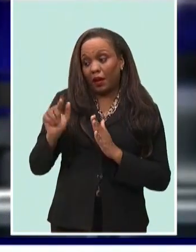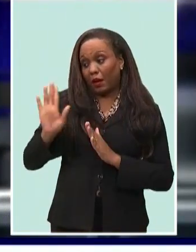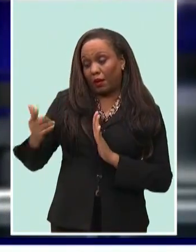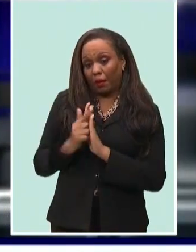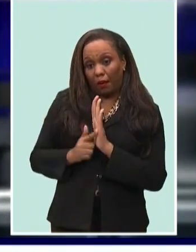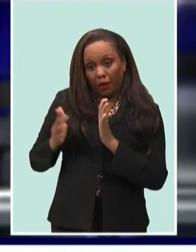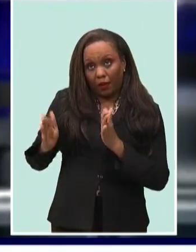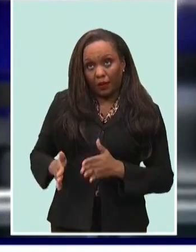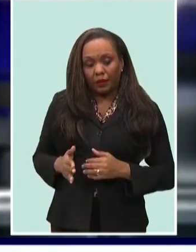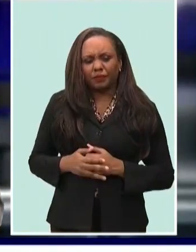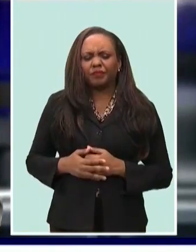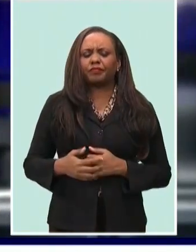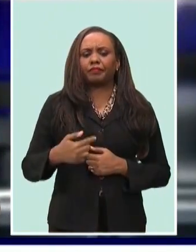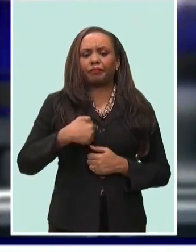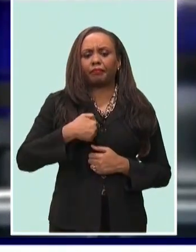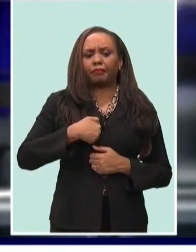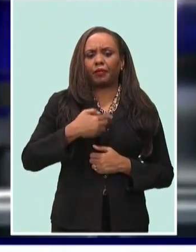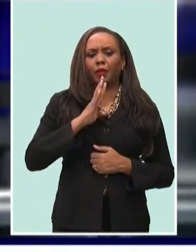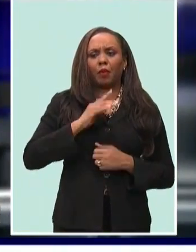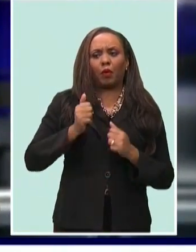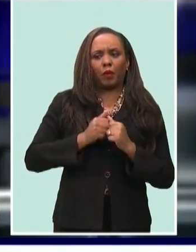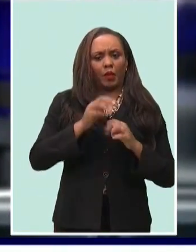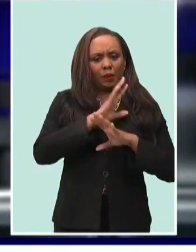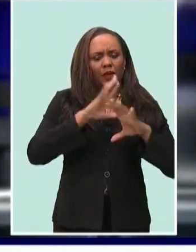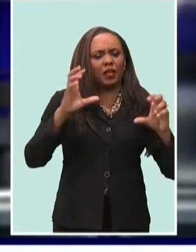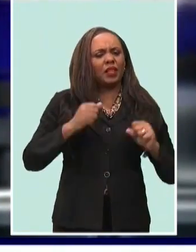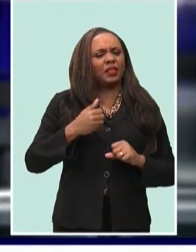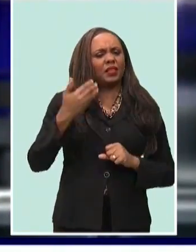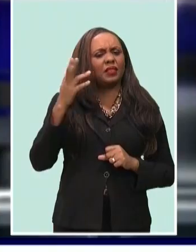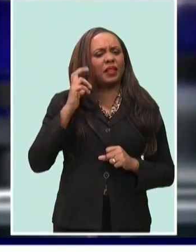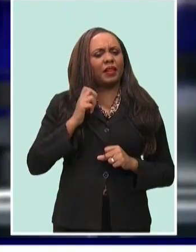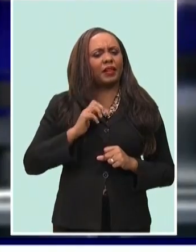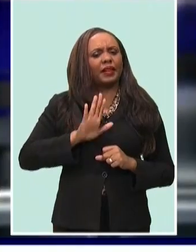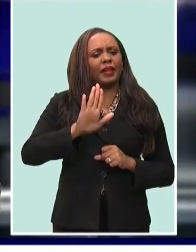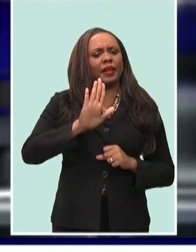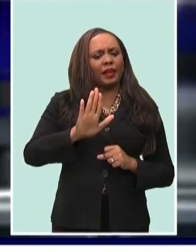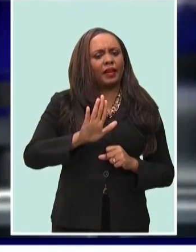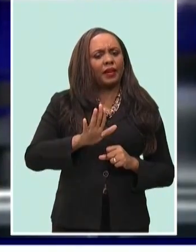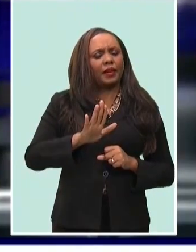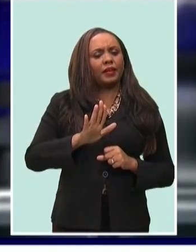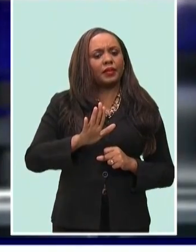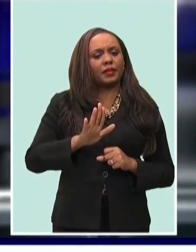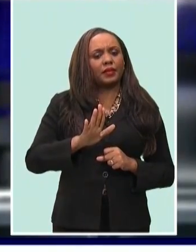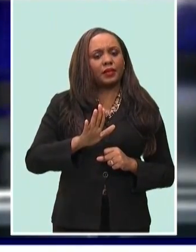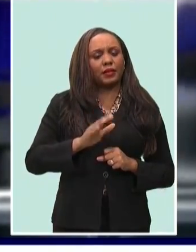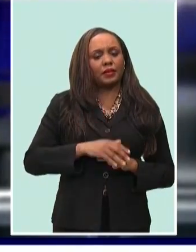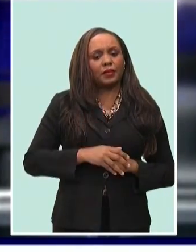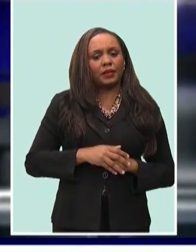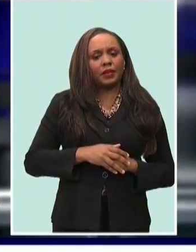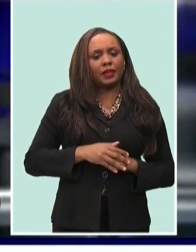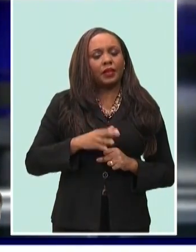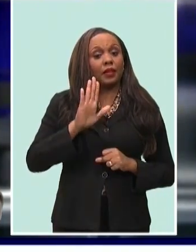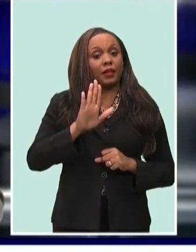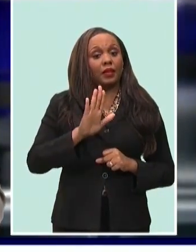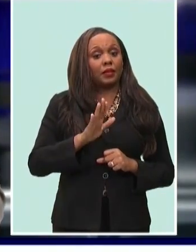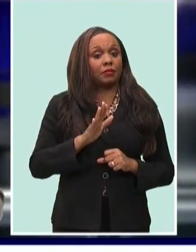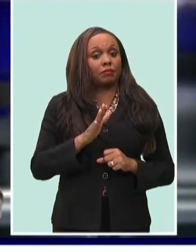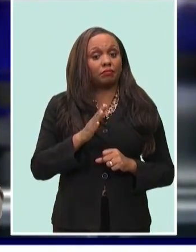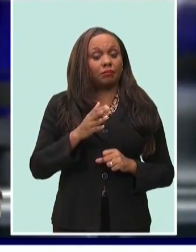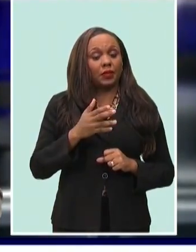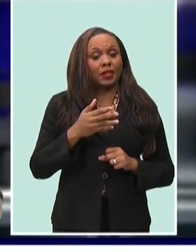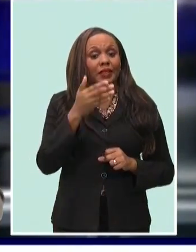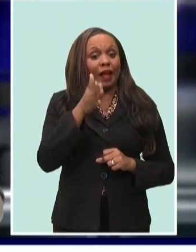to Mr. McDowell earlier today to get his side of the story. He said as far as he's aware, there is no court action against him,